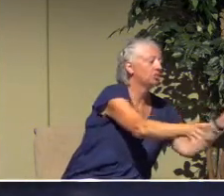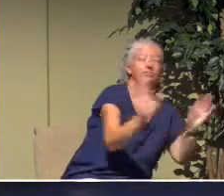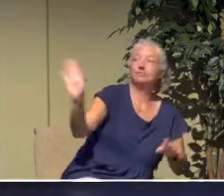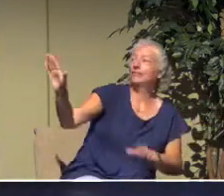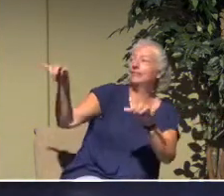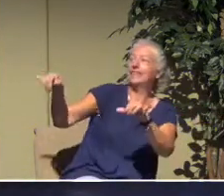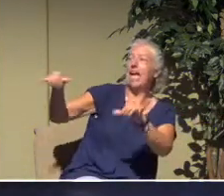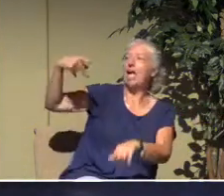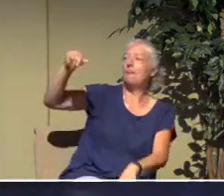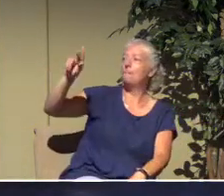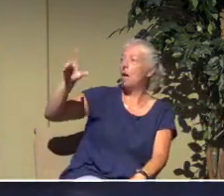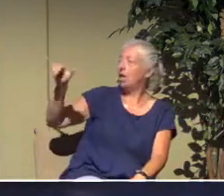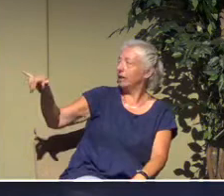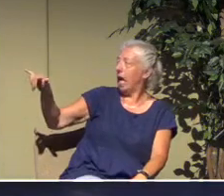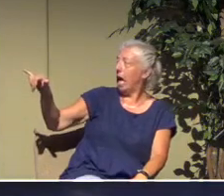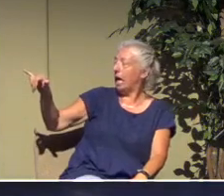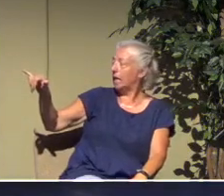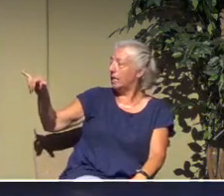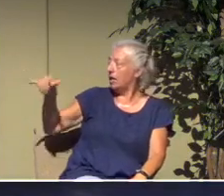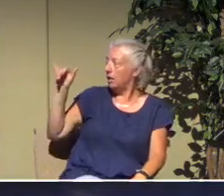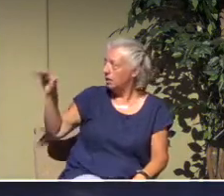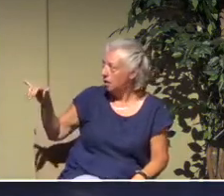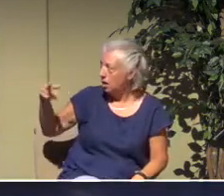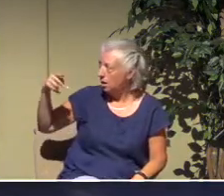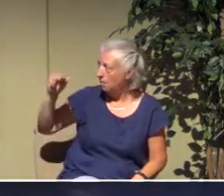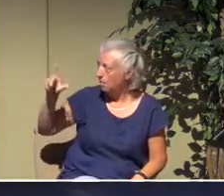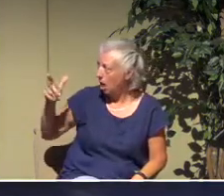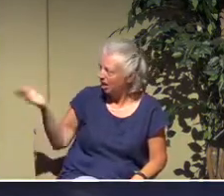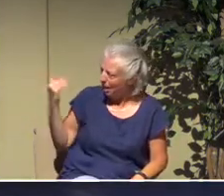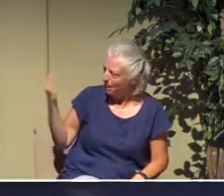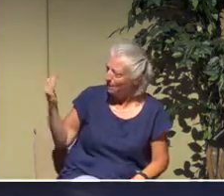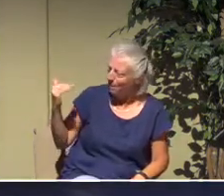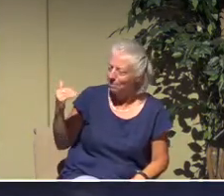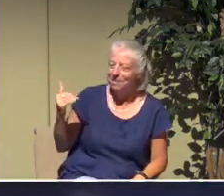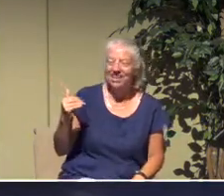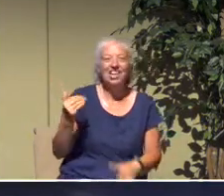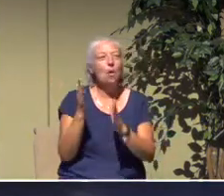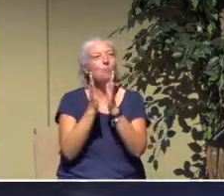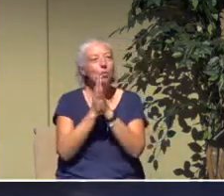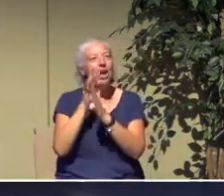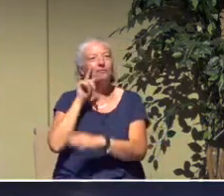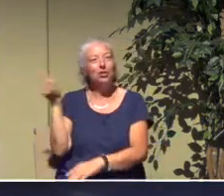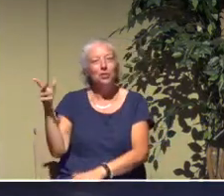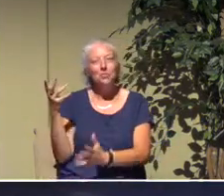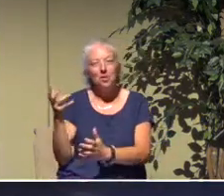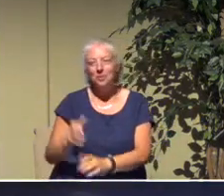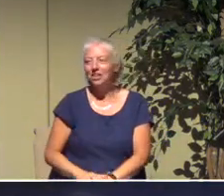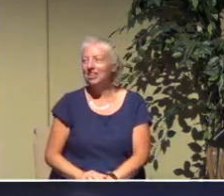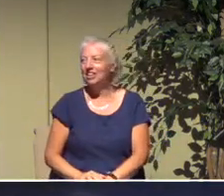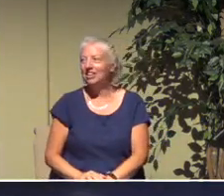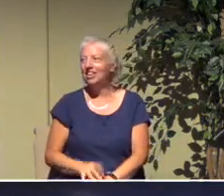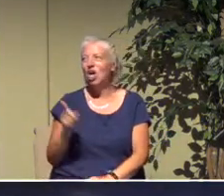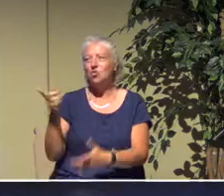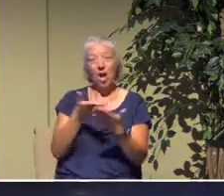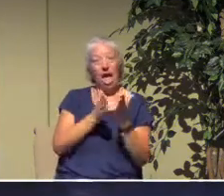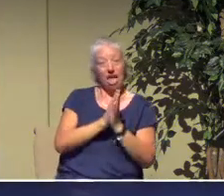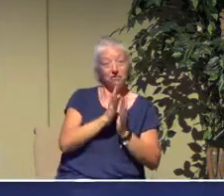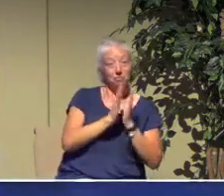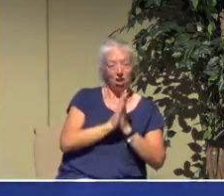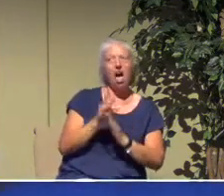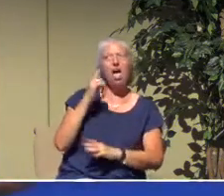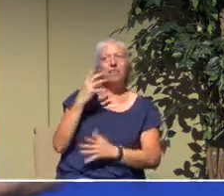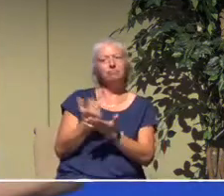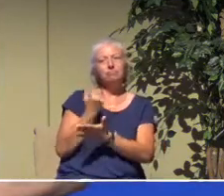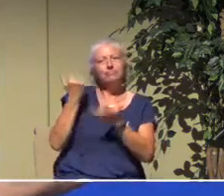Run away. Let's pray for you right now. Paul, come back. We're going to pray for you. You asked for prayer, and I think we should do